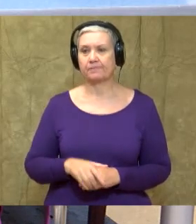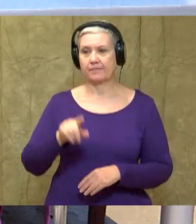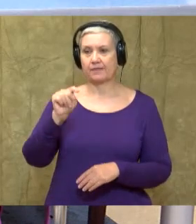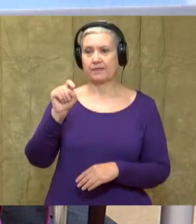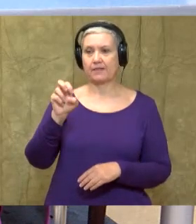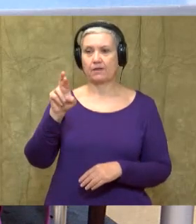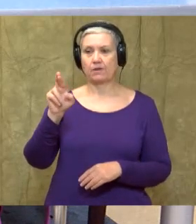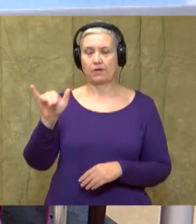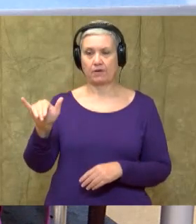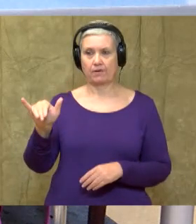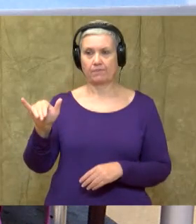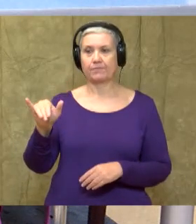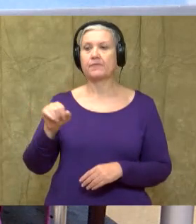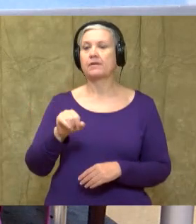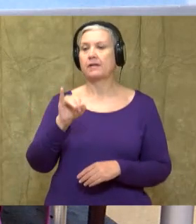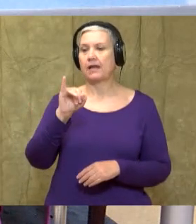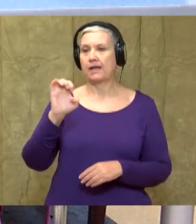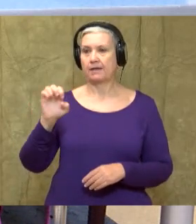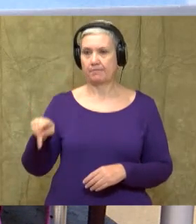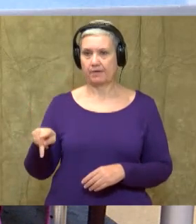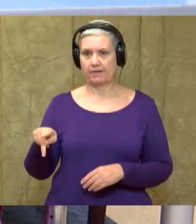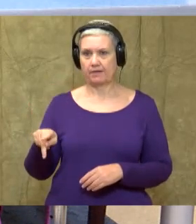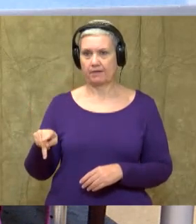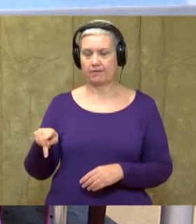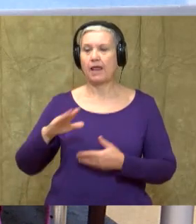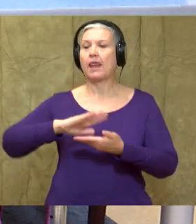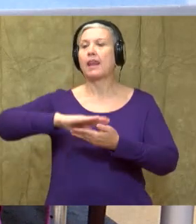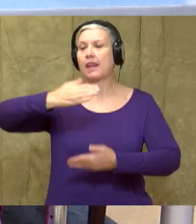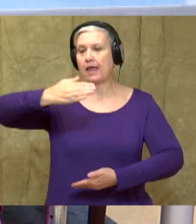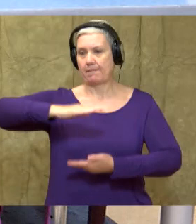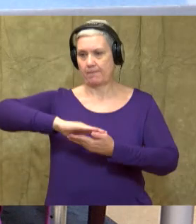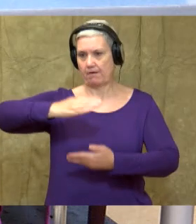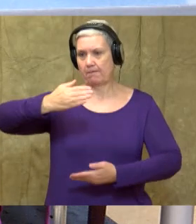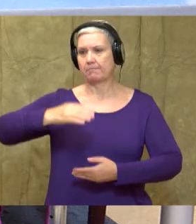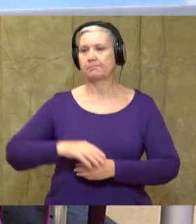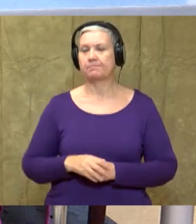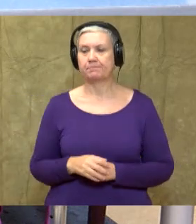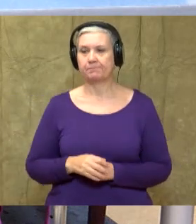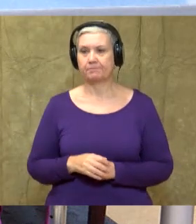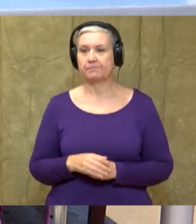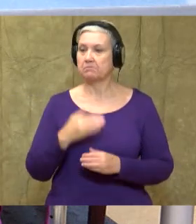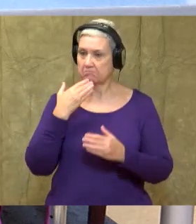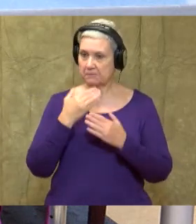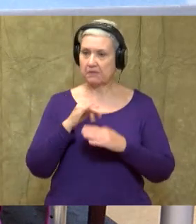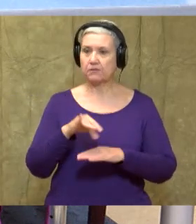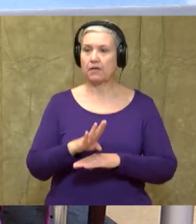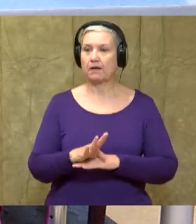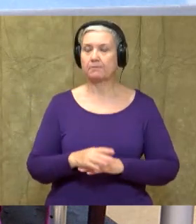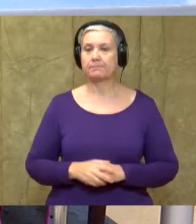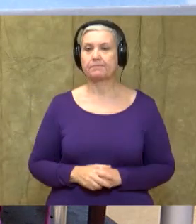Terry has shared IP, laptop. Good job.